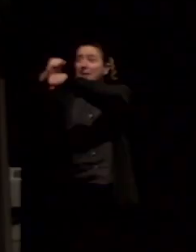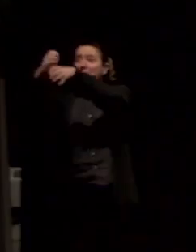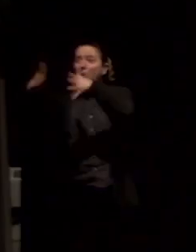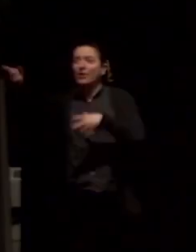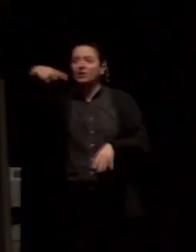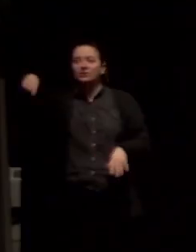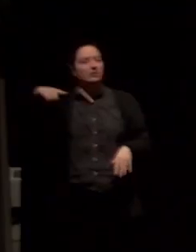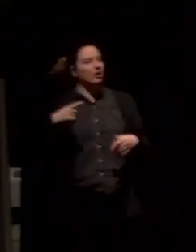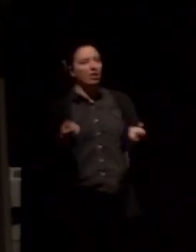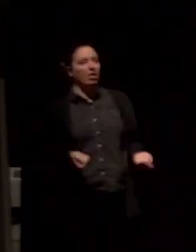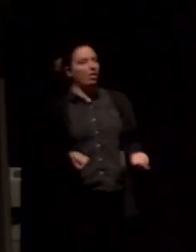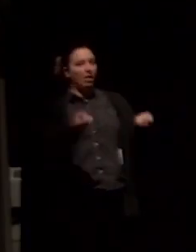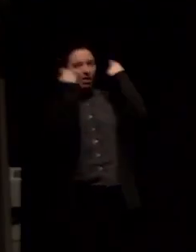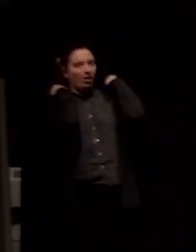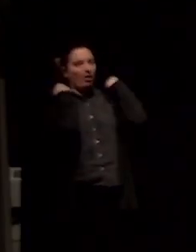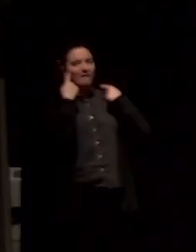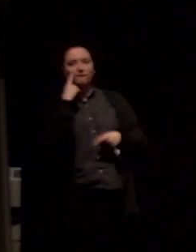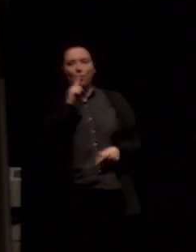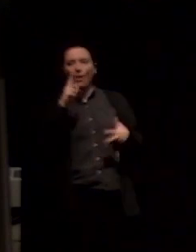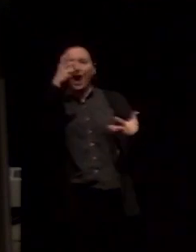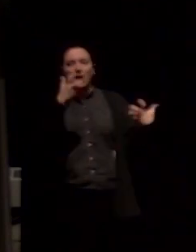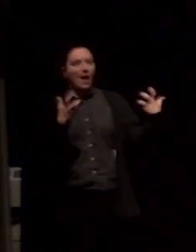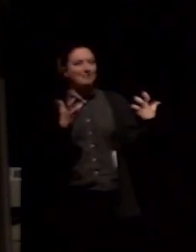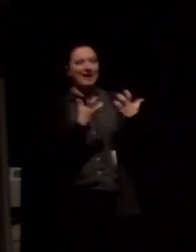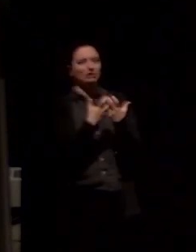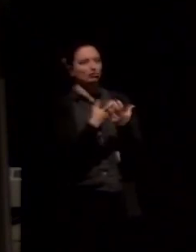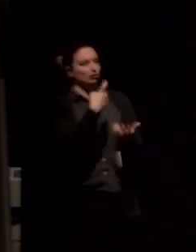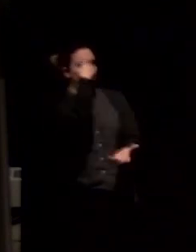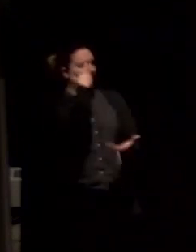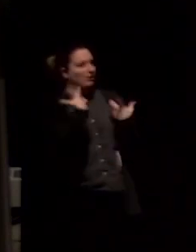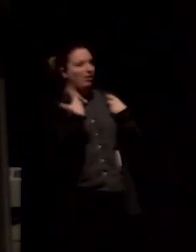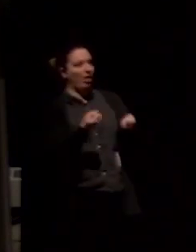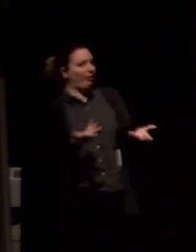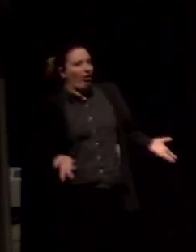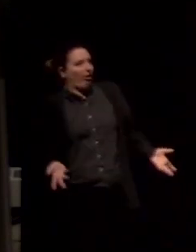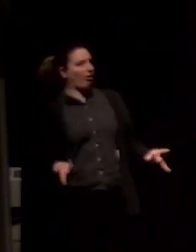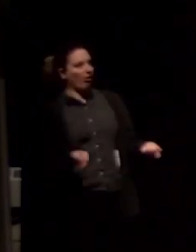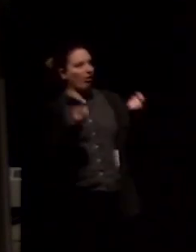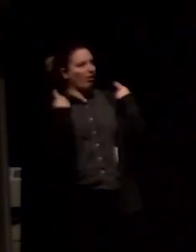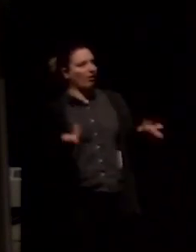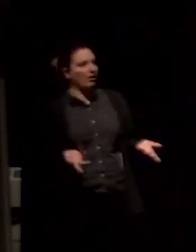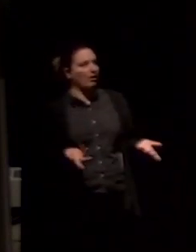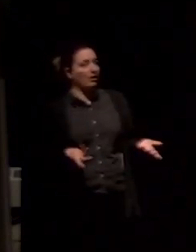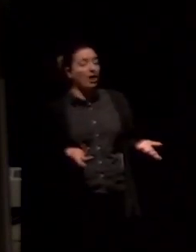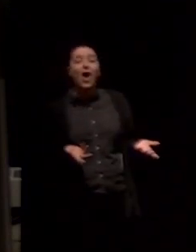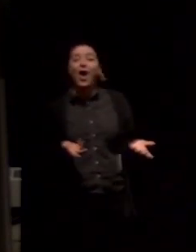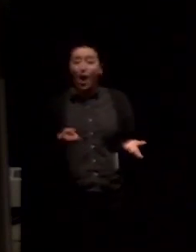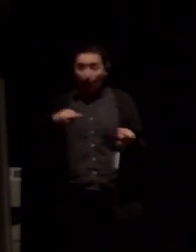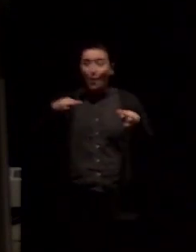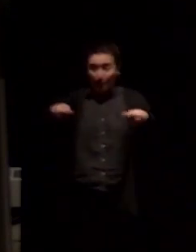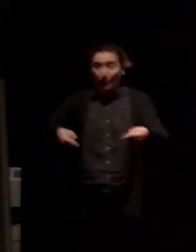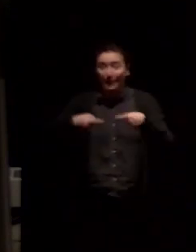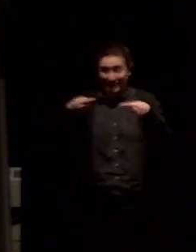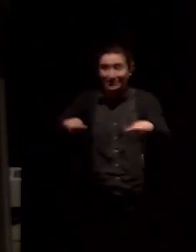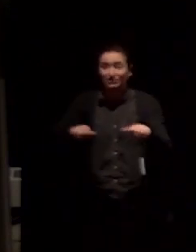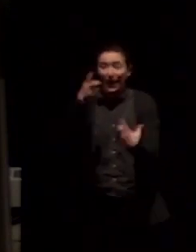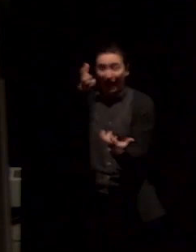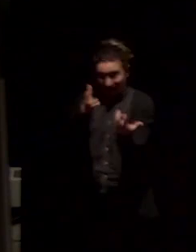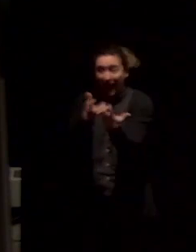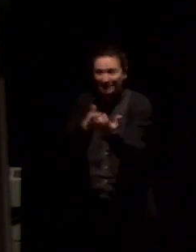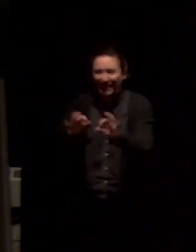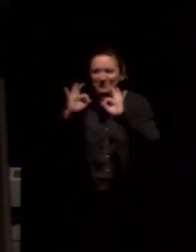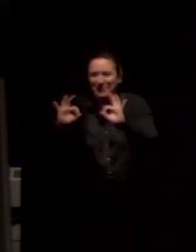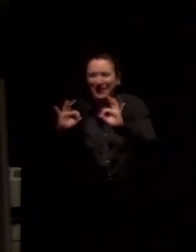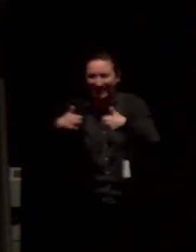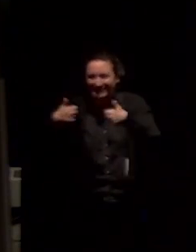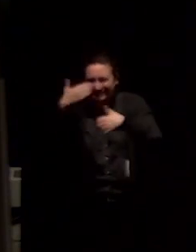zero, because we go in and teach the employers. They don't know. And so, you know, they know if someone's in a wheelchair what to do. They have no idea if someone has schizophrenia